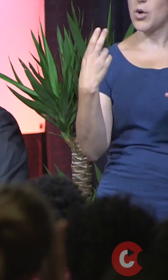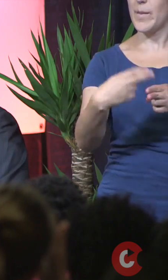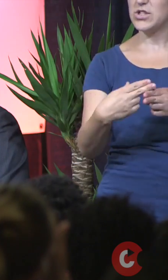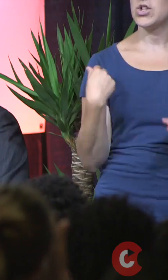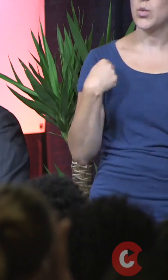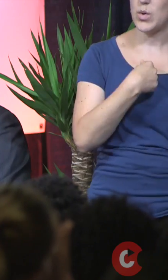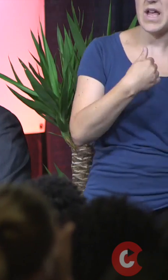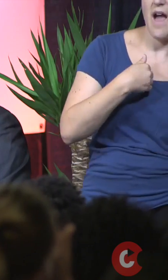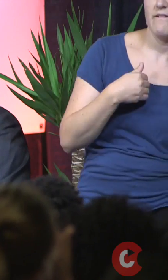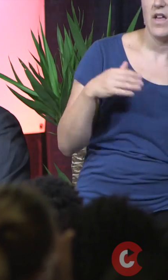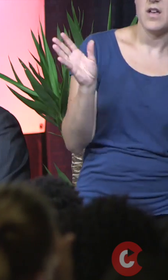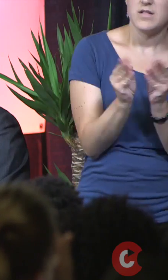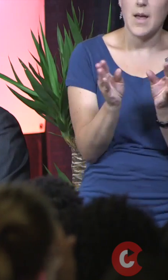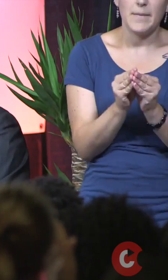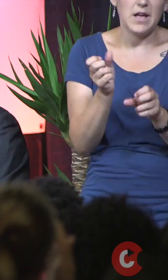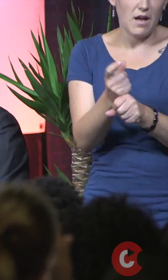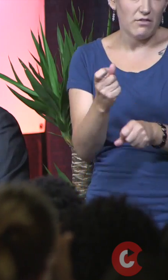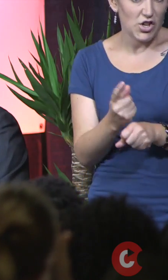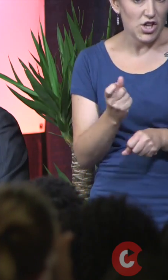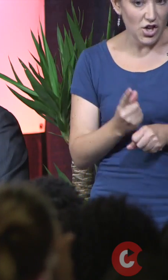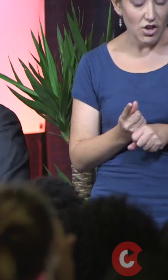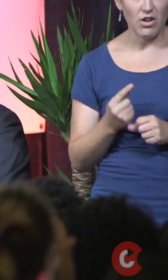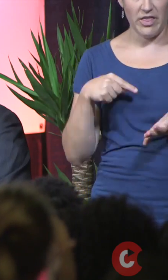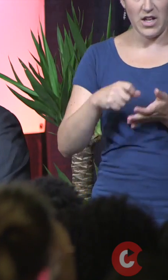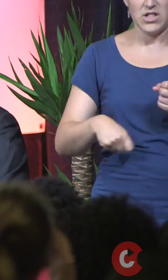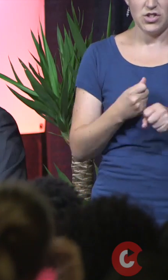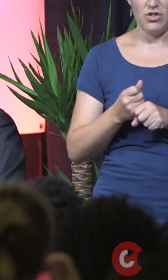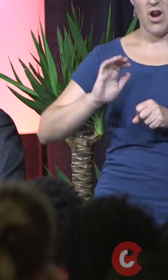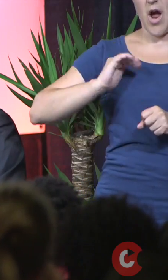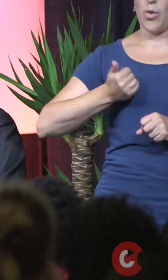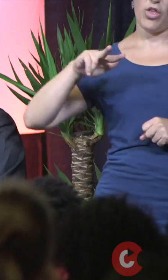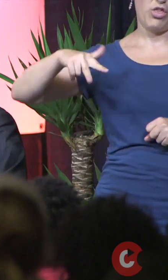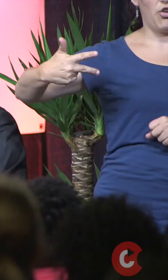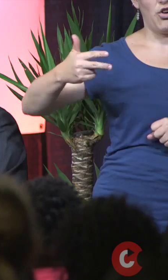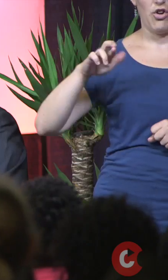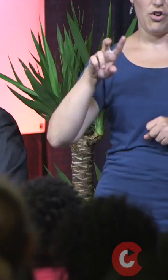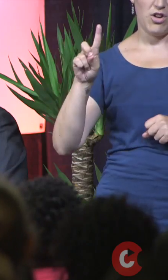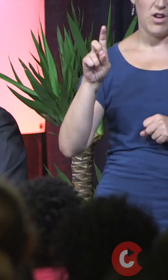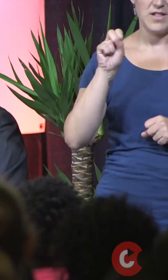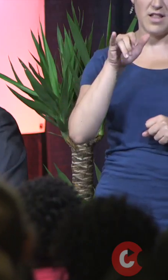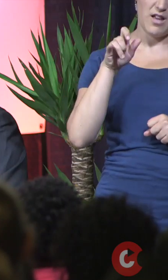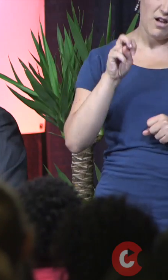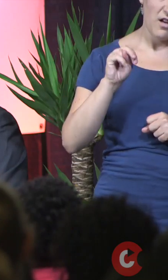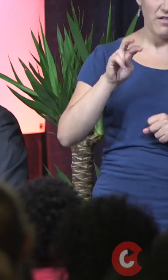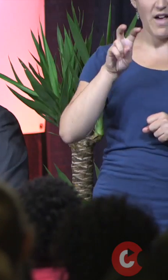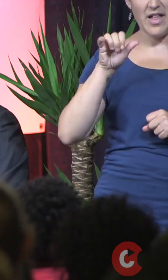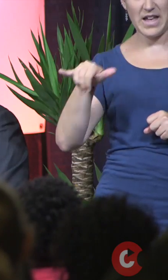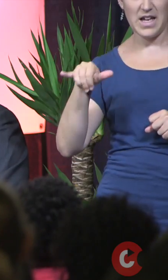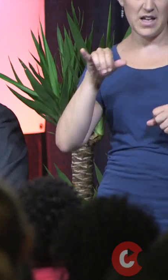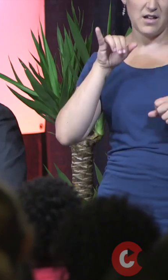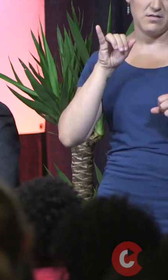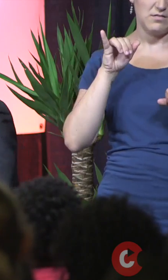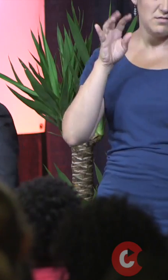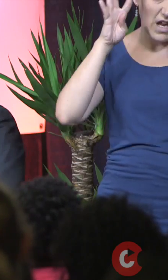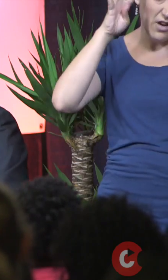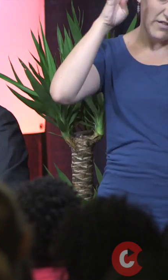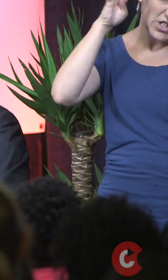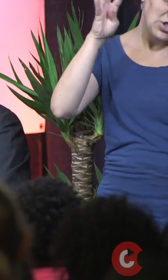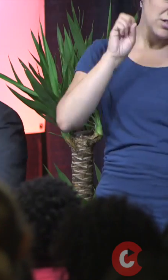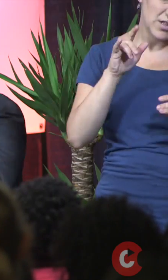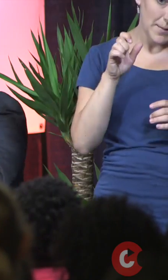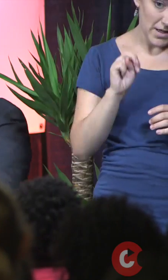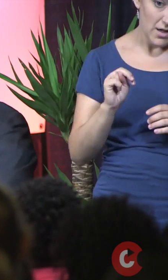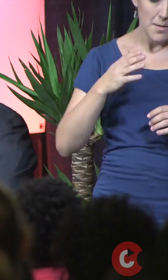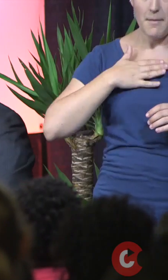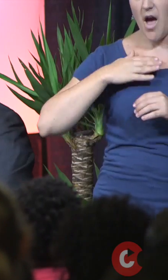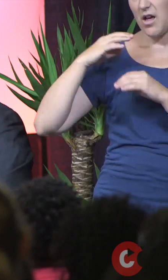have a summit every year. This year we'll have our third Silicon Valley HBCU Innovation Summit. My colleague, Karita